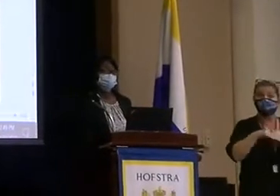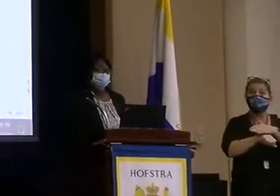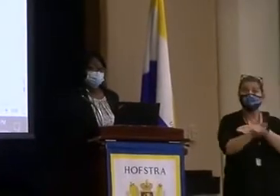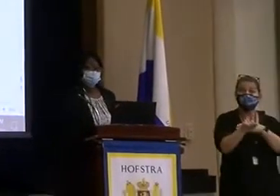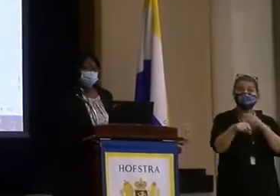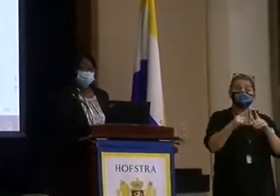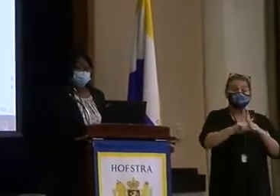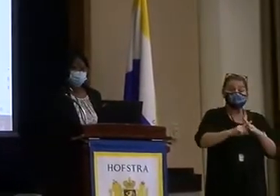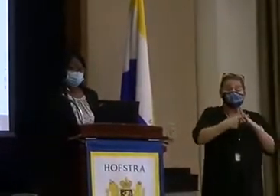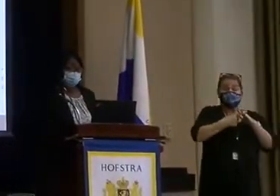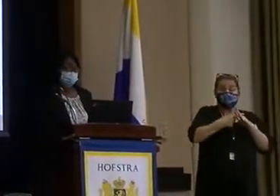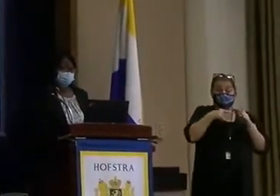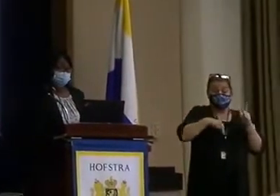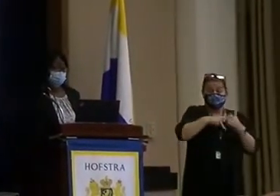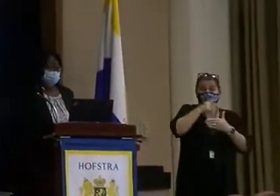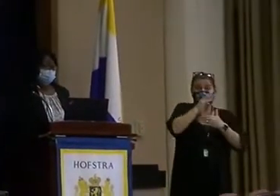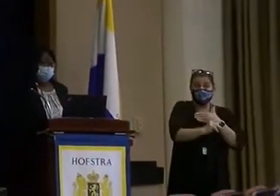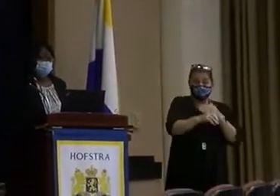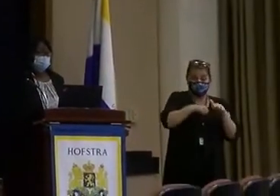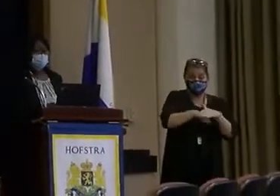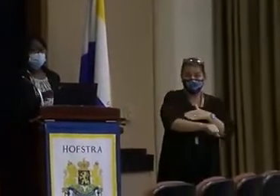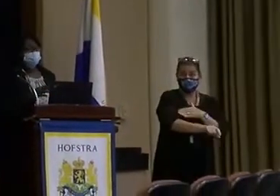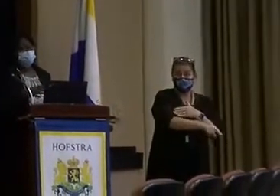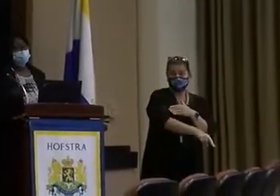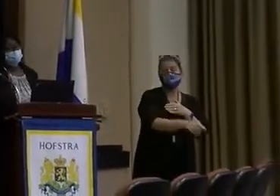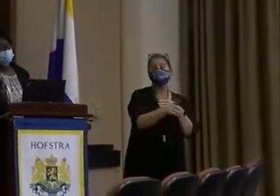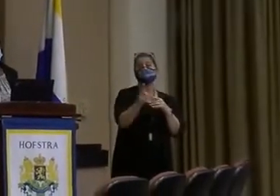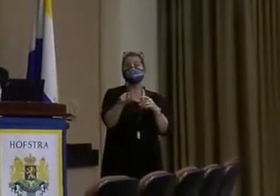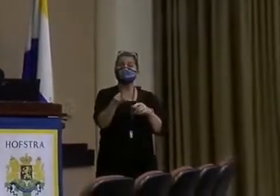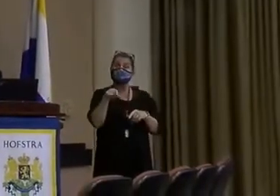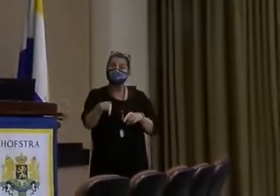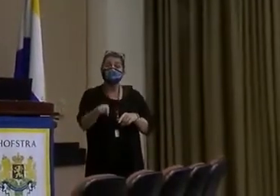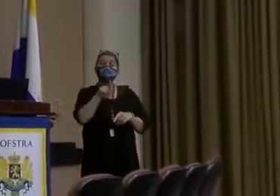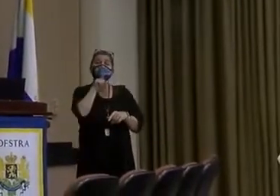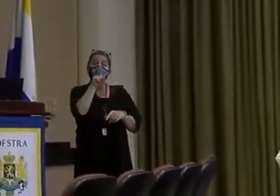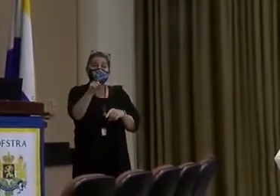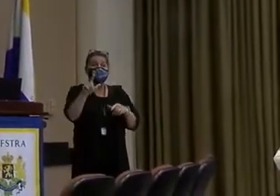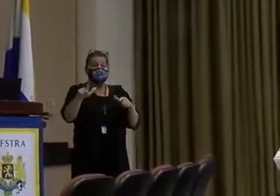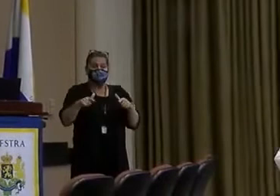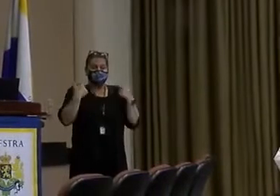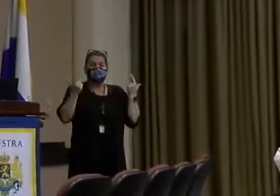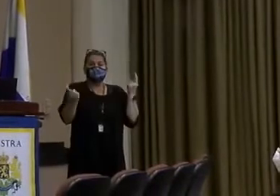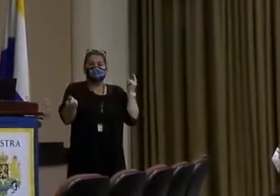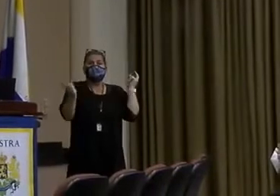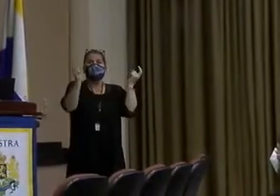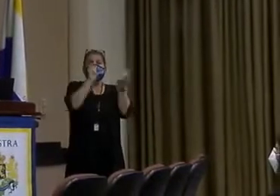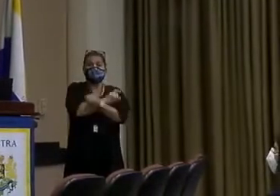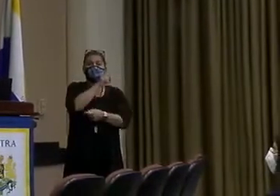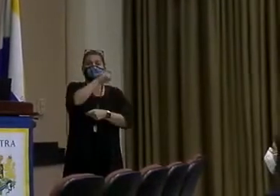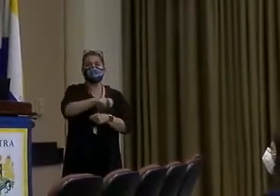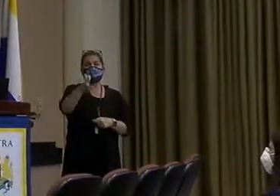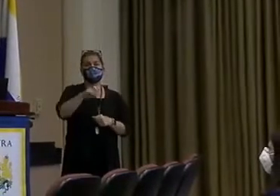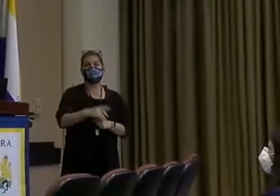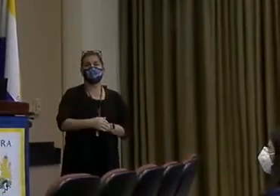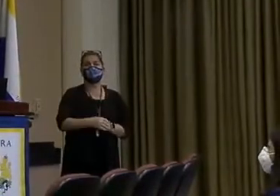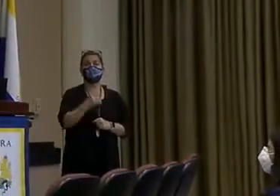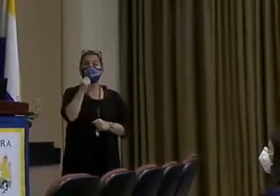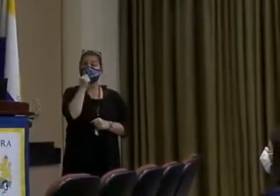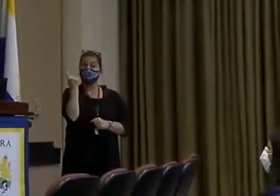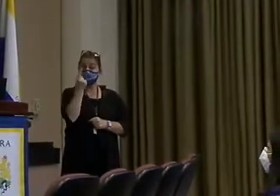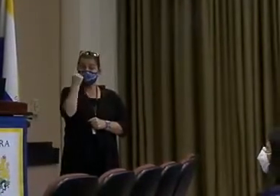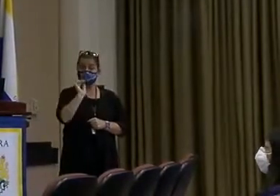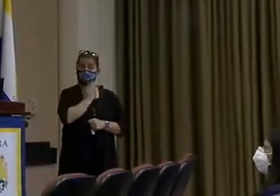she started this program. So this was really a life-changing journey, not only for